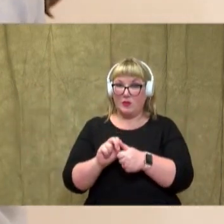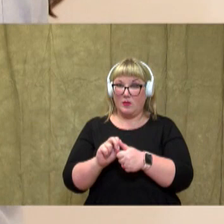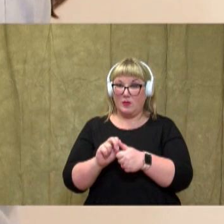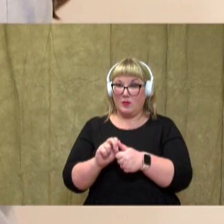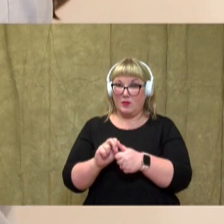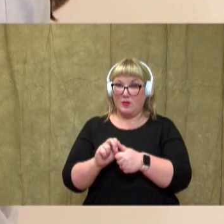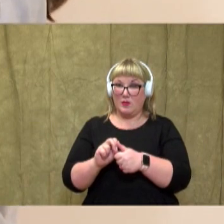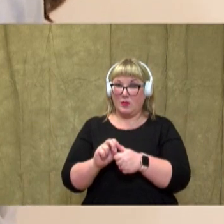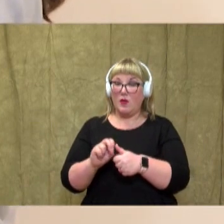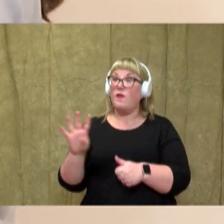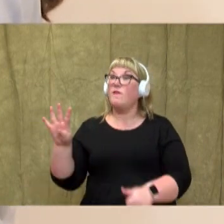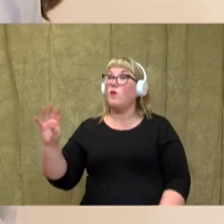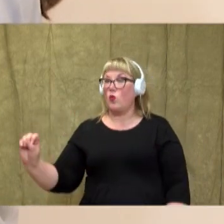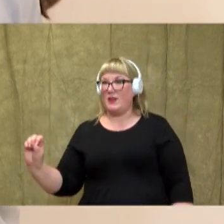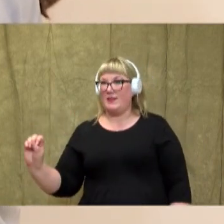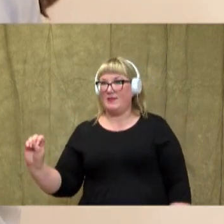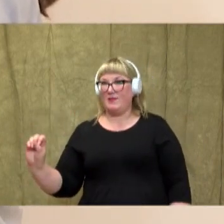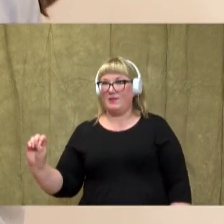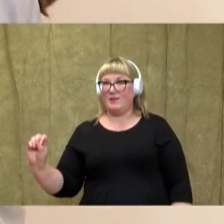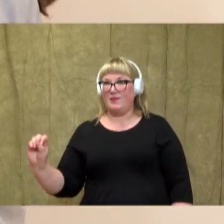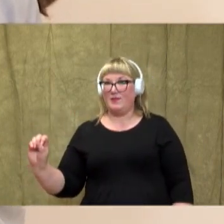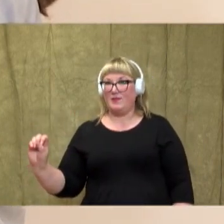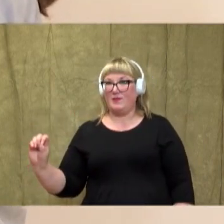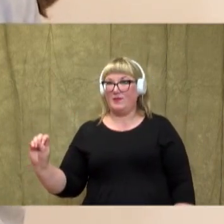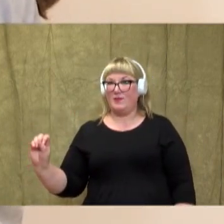and that gave us 40.